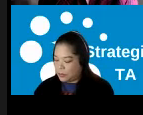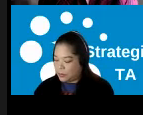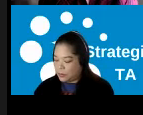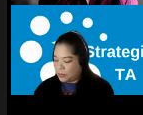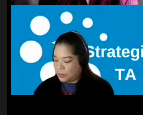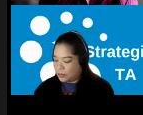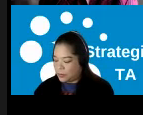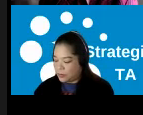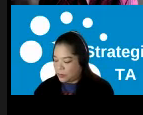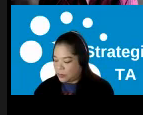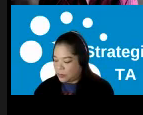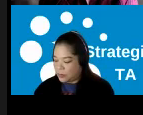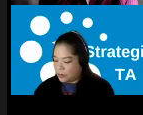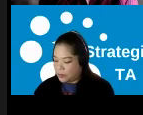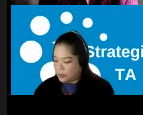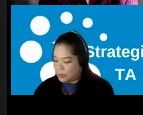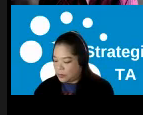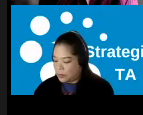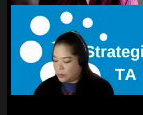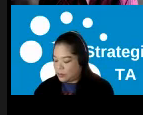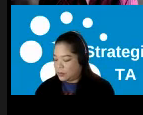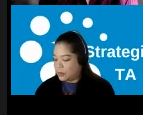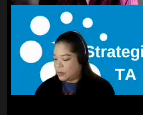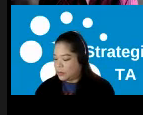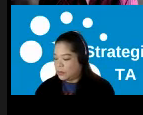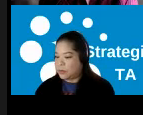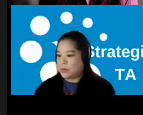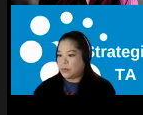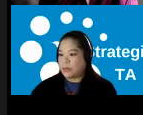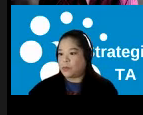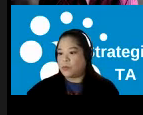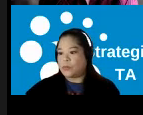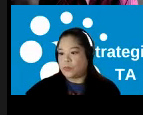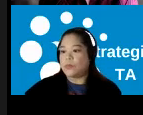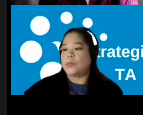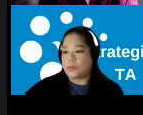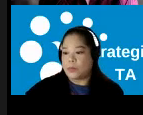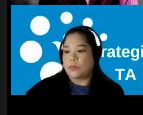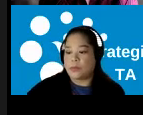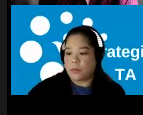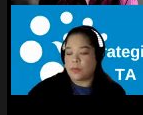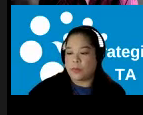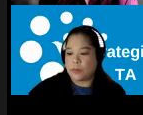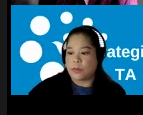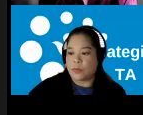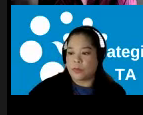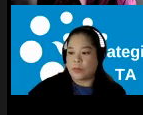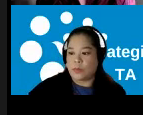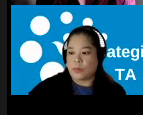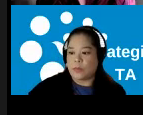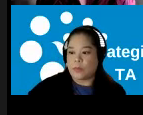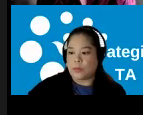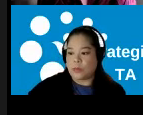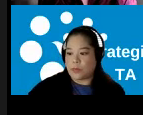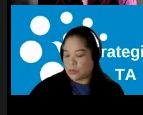no more than like 15. And that's on their website. We can go ahead and share that list out. But we also know, right, too, there are